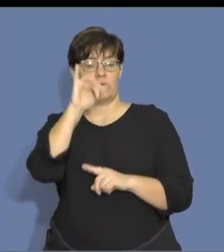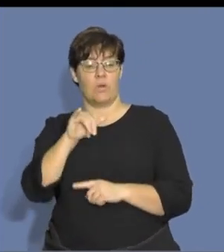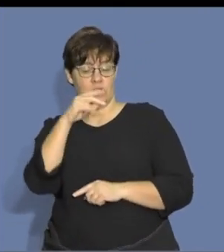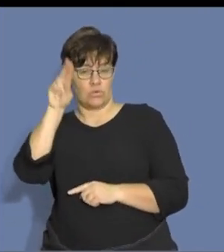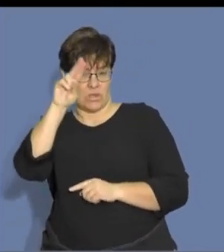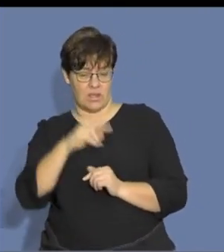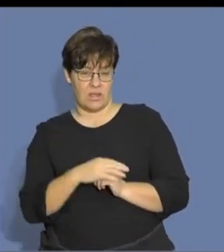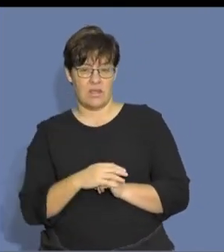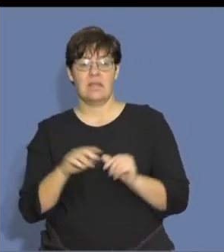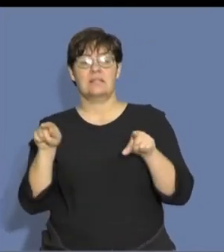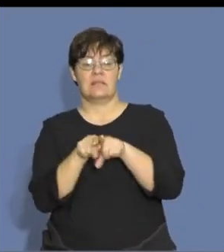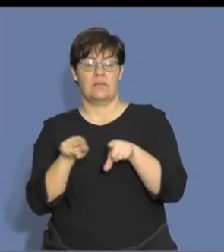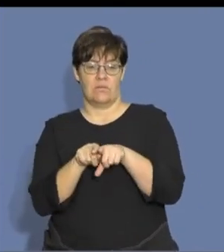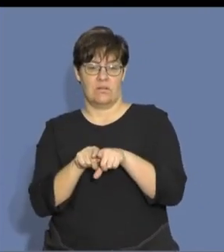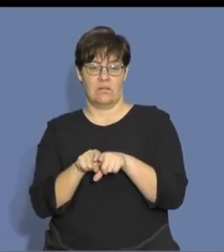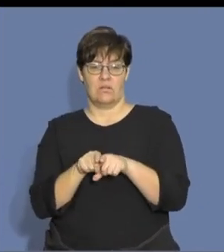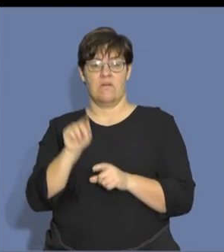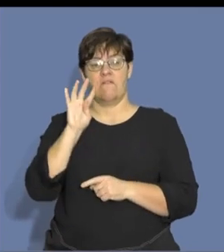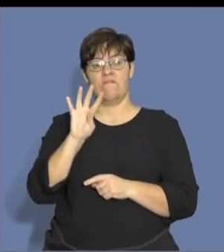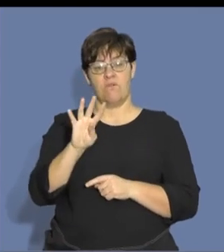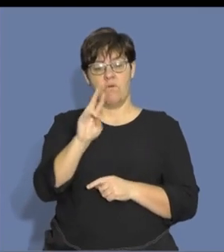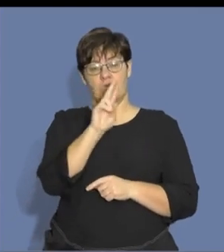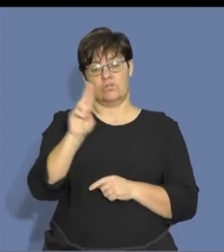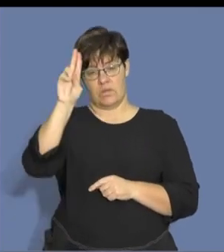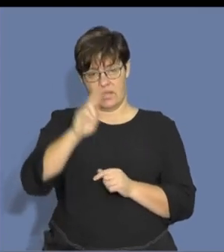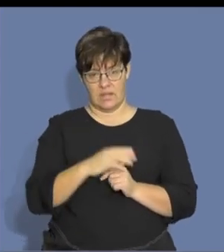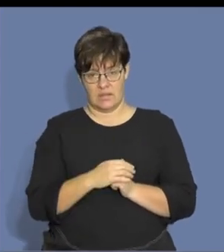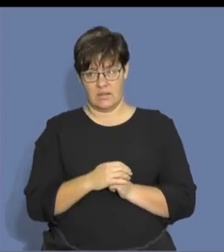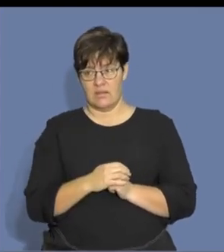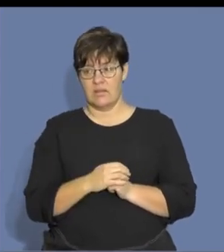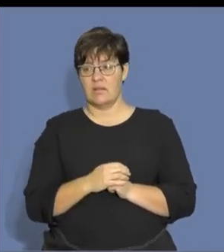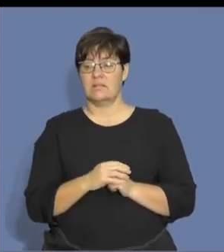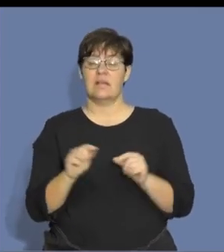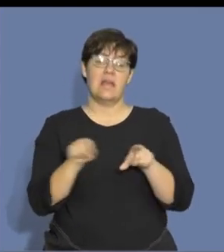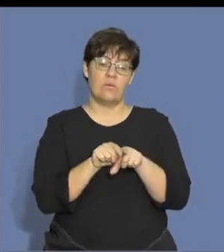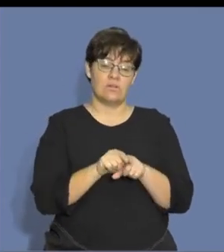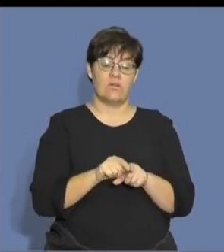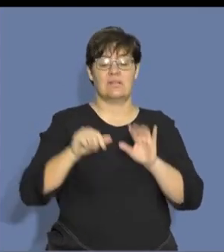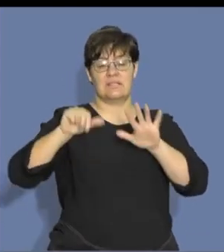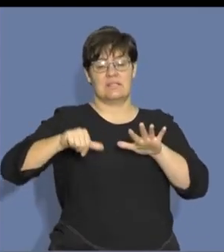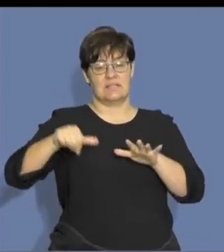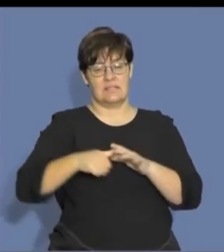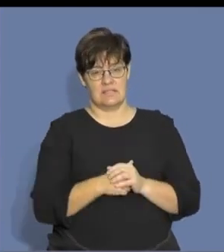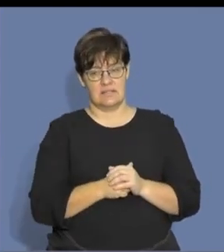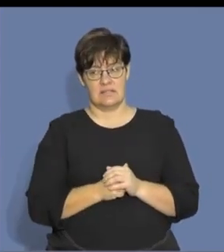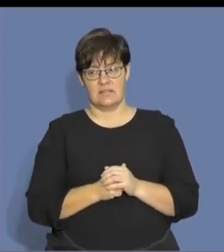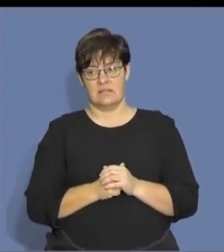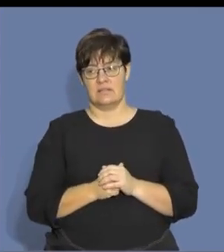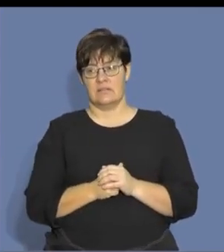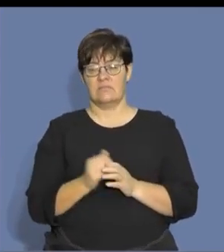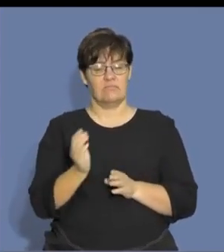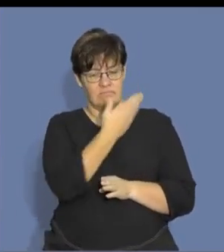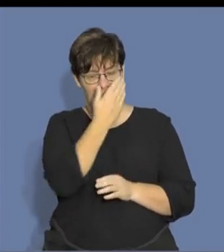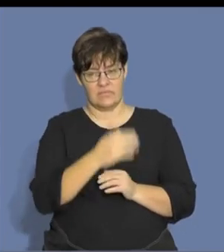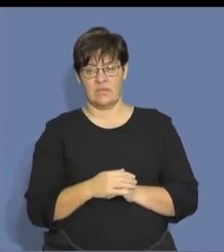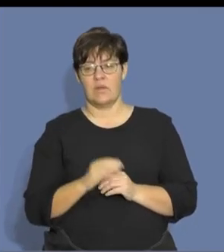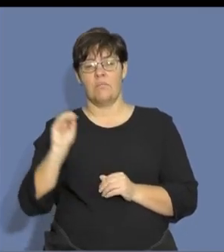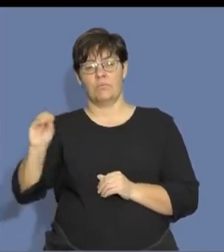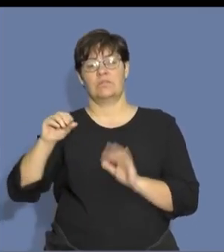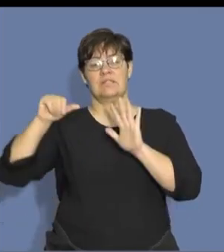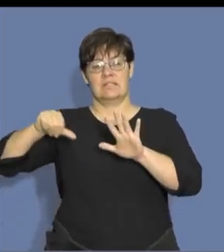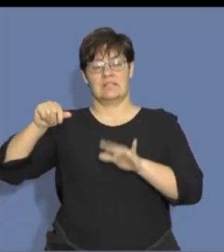squared is equal to 4 squared, which is equal to 16. And so I'm just going to go and erase that and write